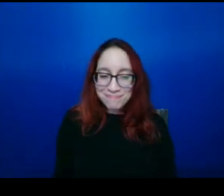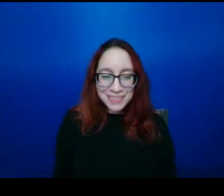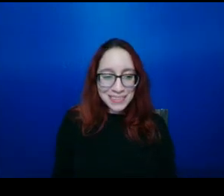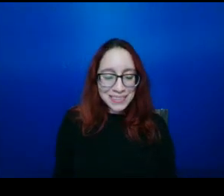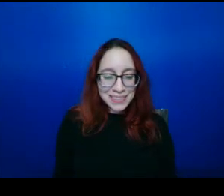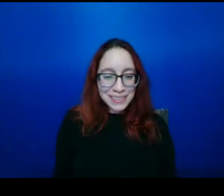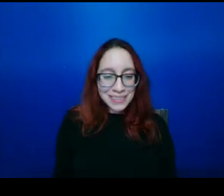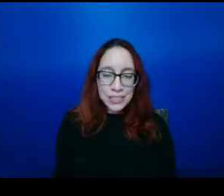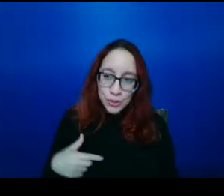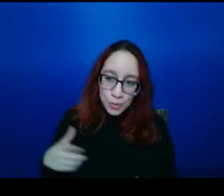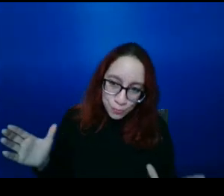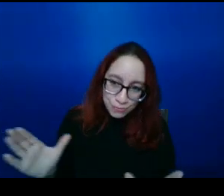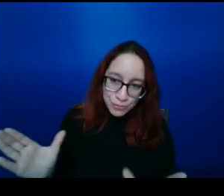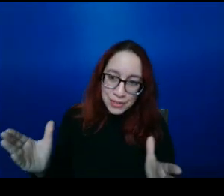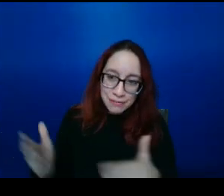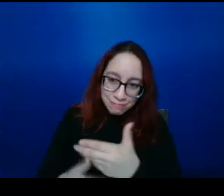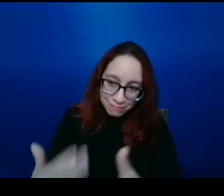you to push this forward.